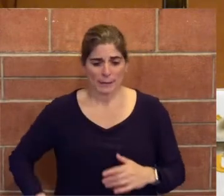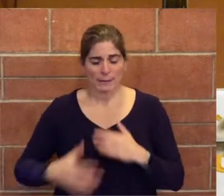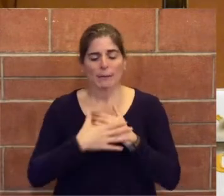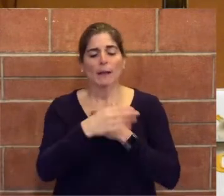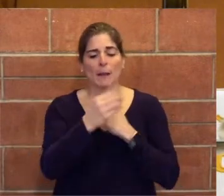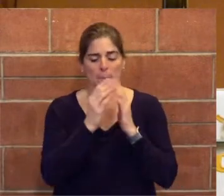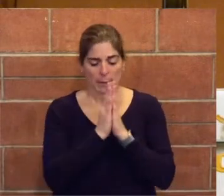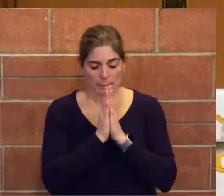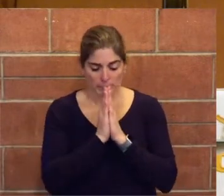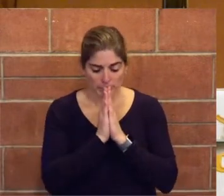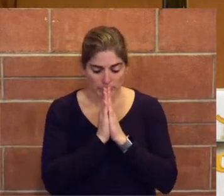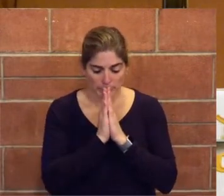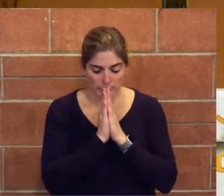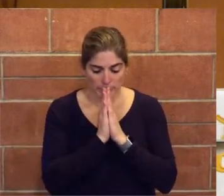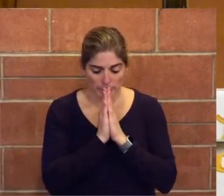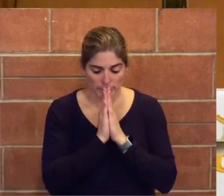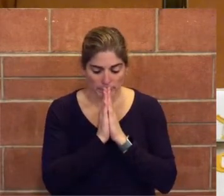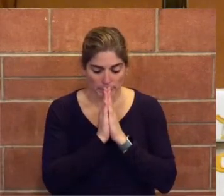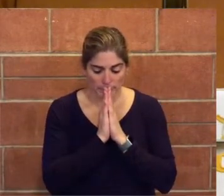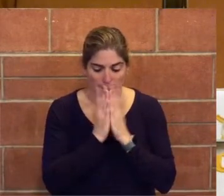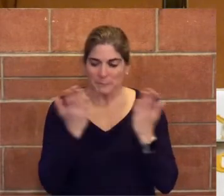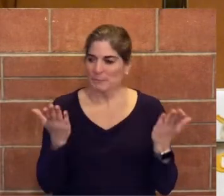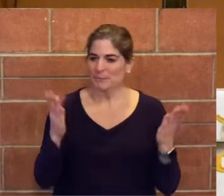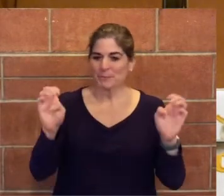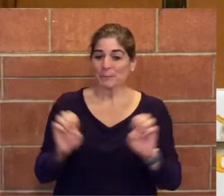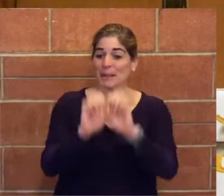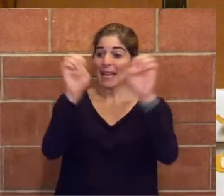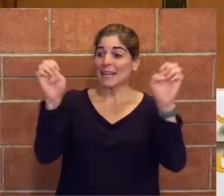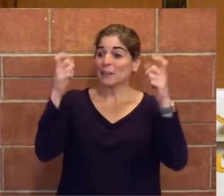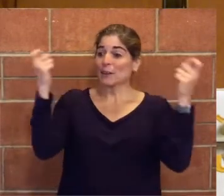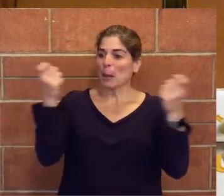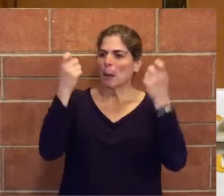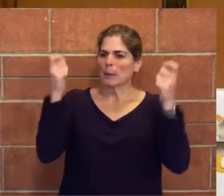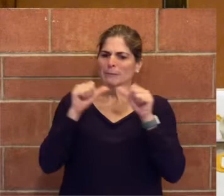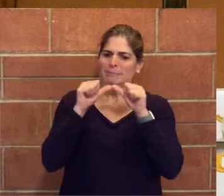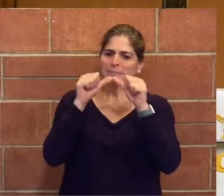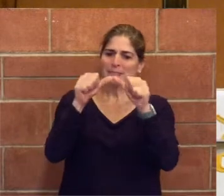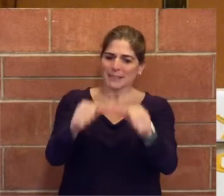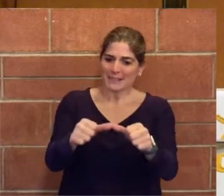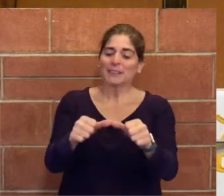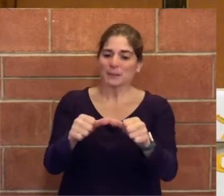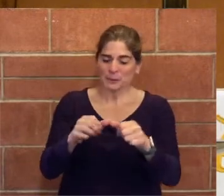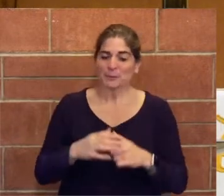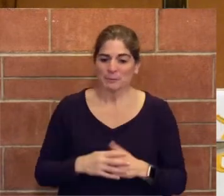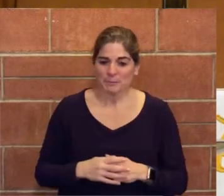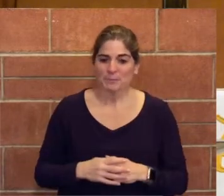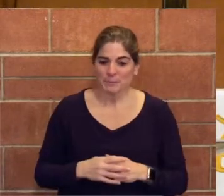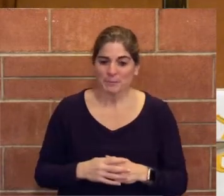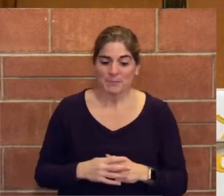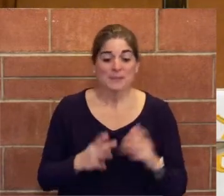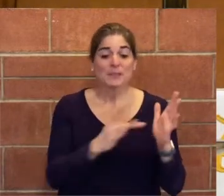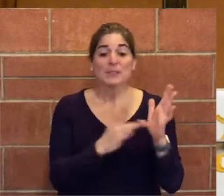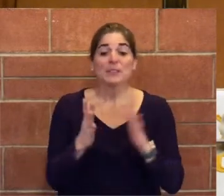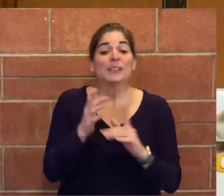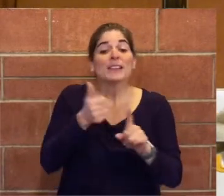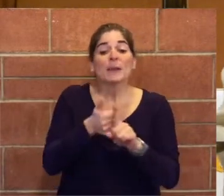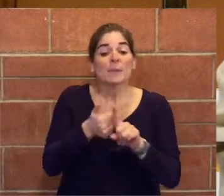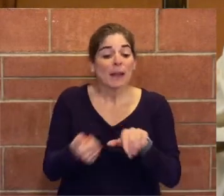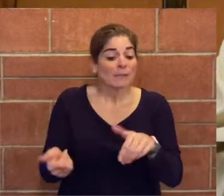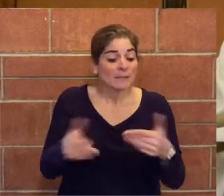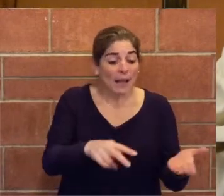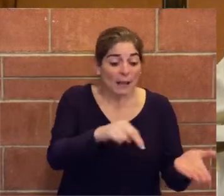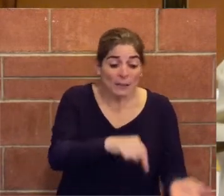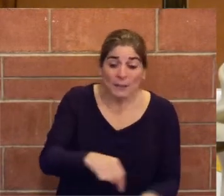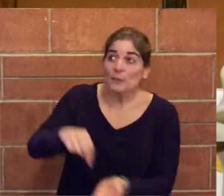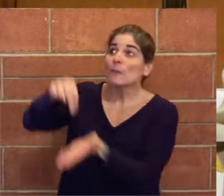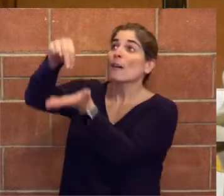Christ. Amen. The Easter celebration continues as we celebrate our risen and